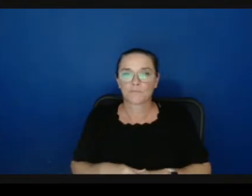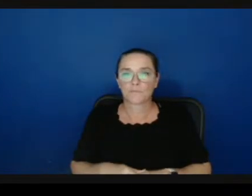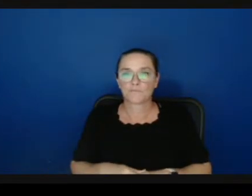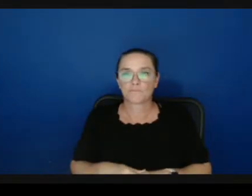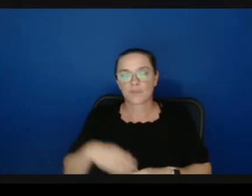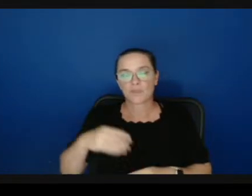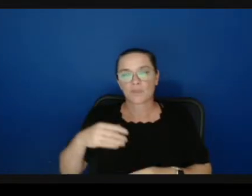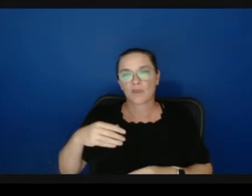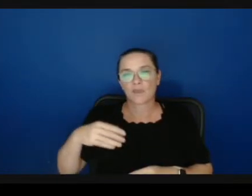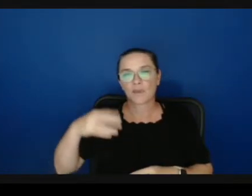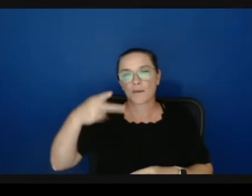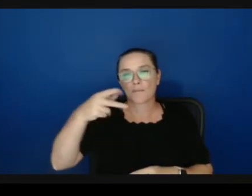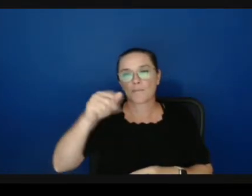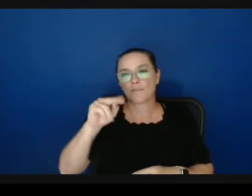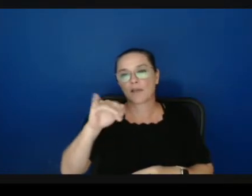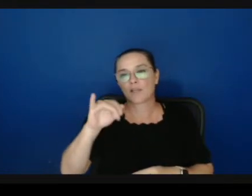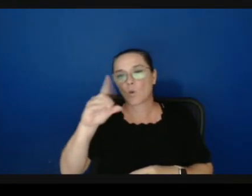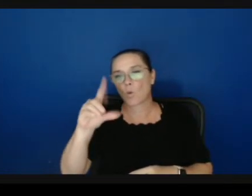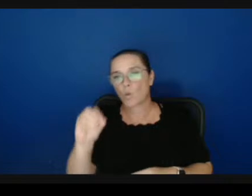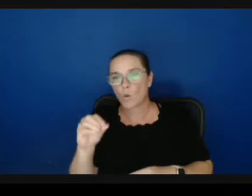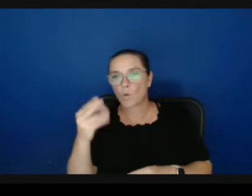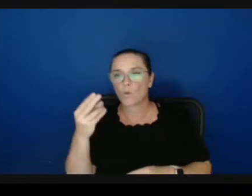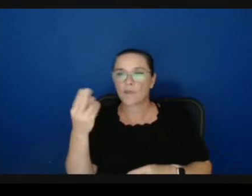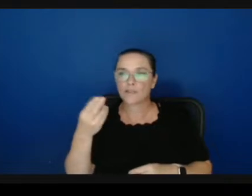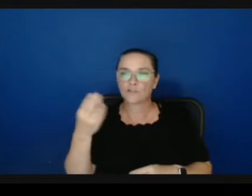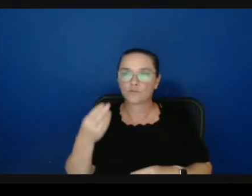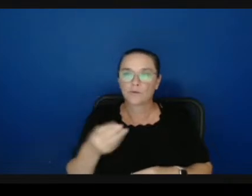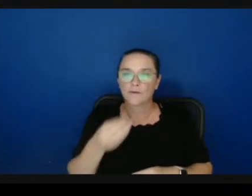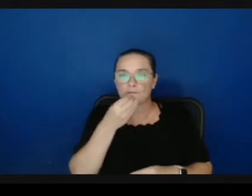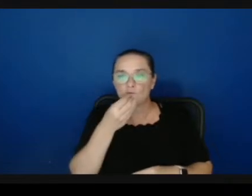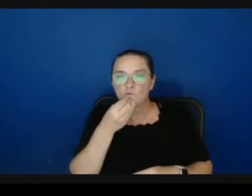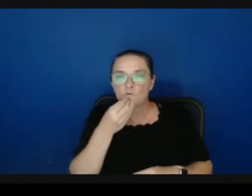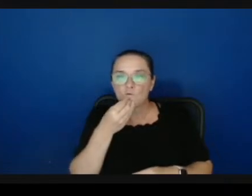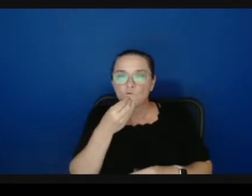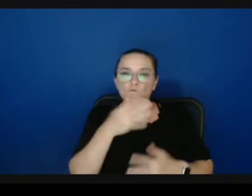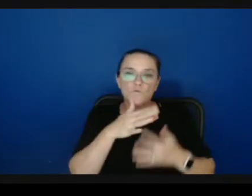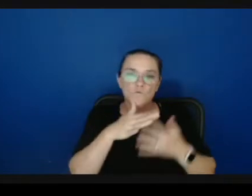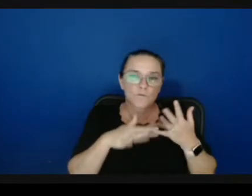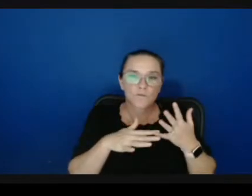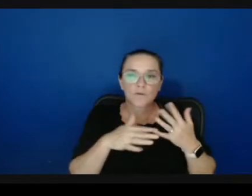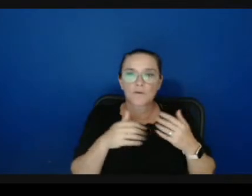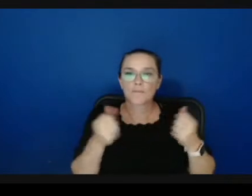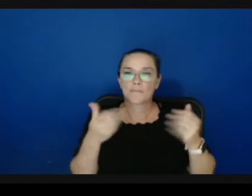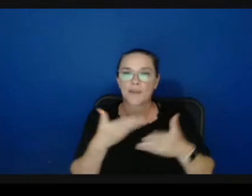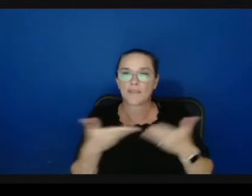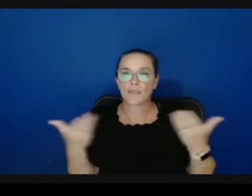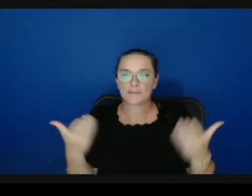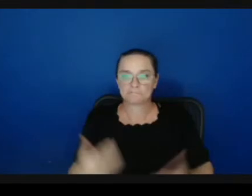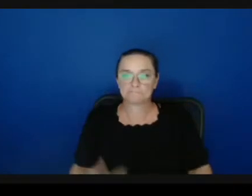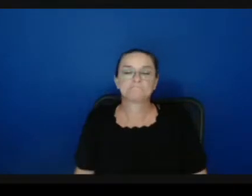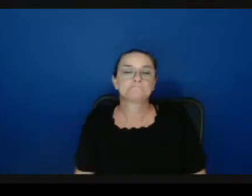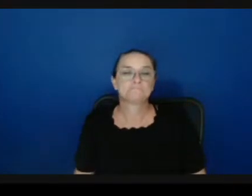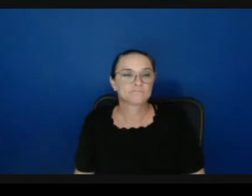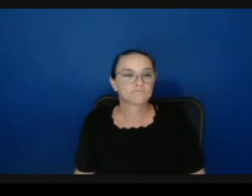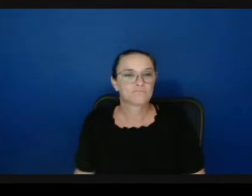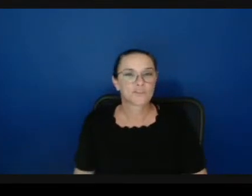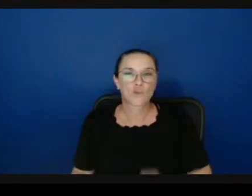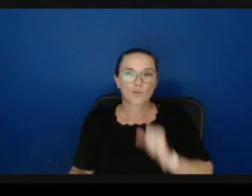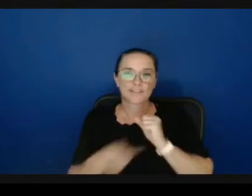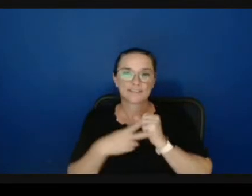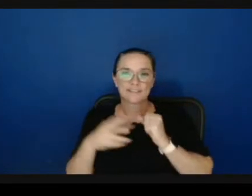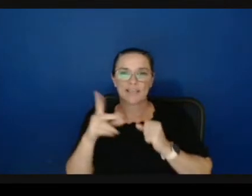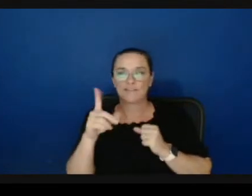history, food, catering, and lots of stuff like that. So save the date for